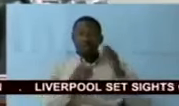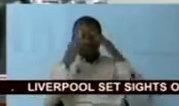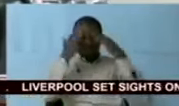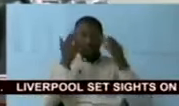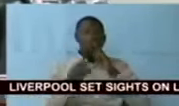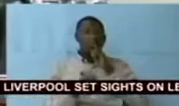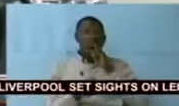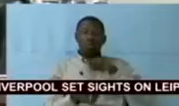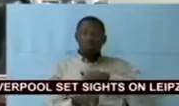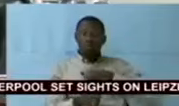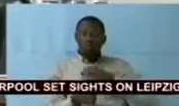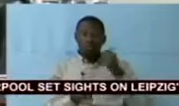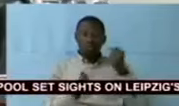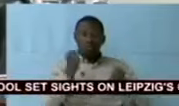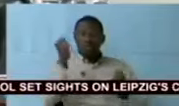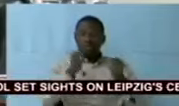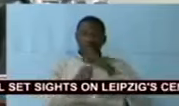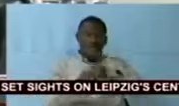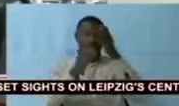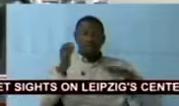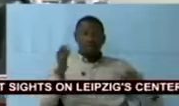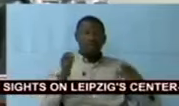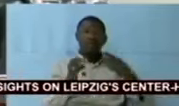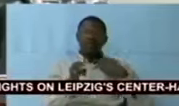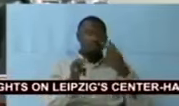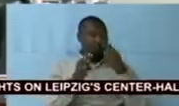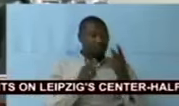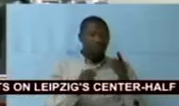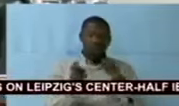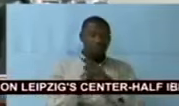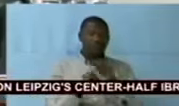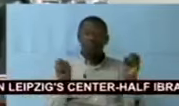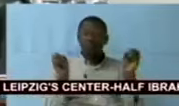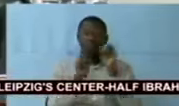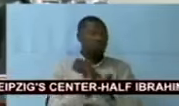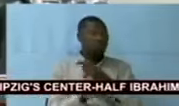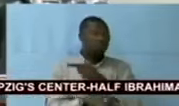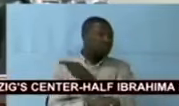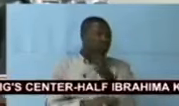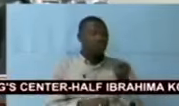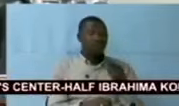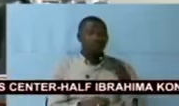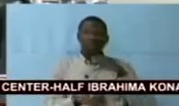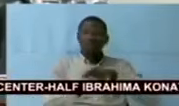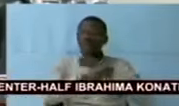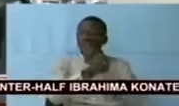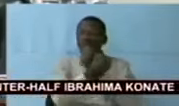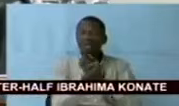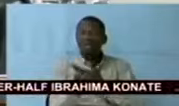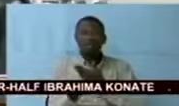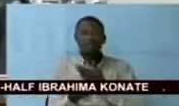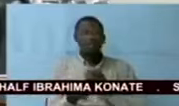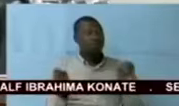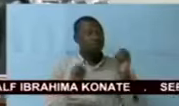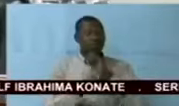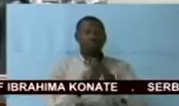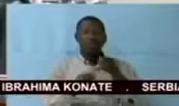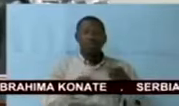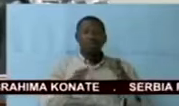owner. Not seen them. None of them has been arrested. Neither